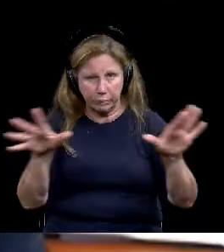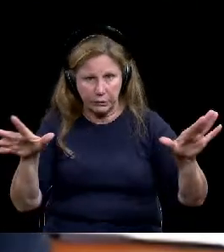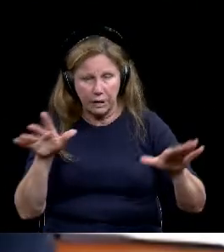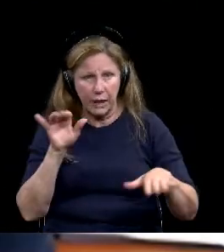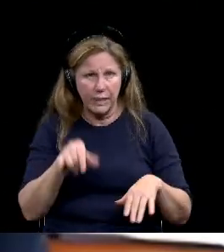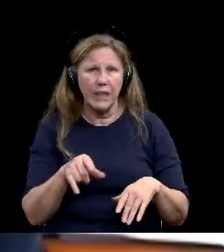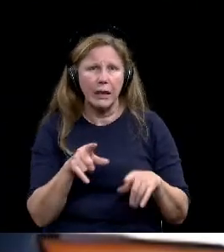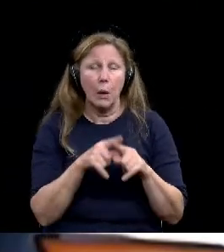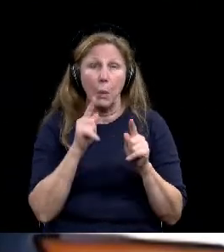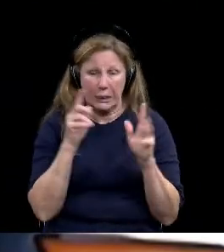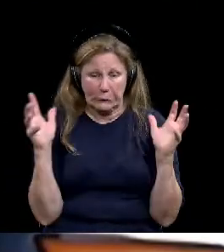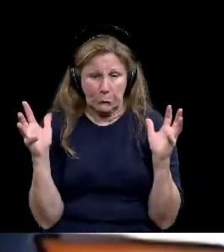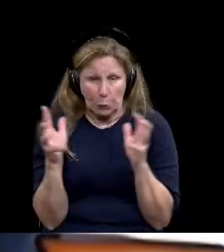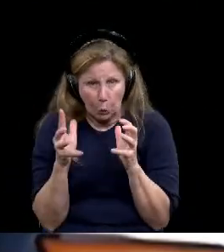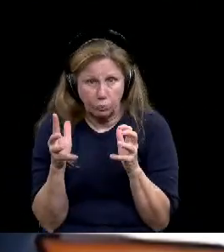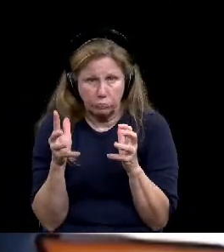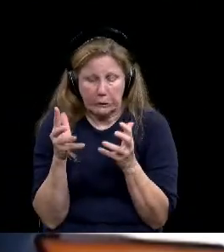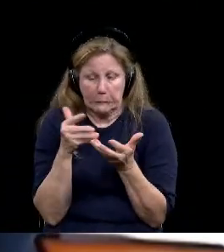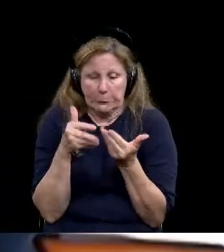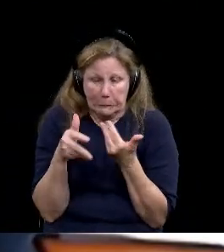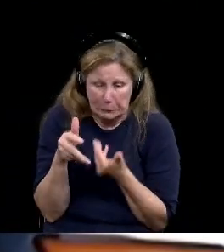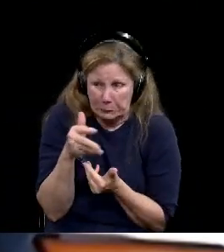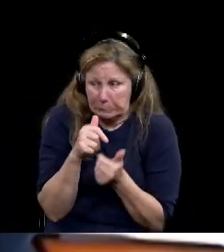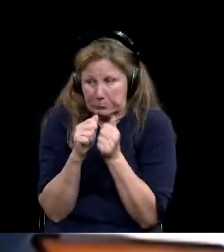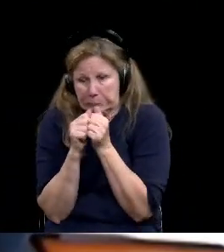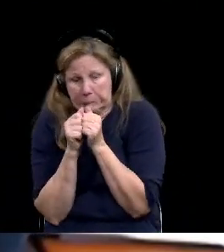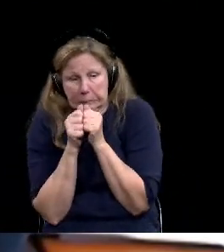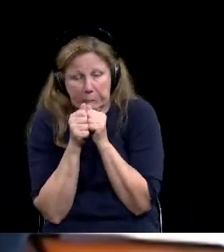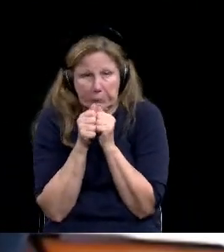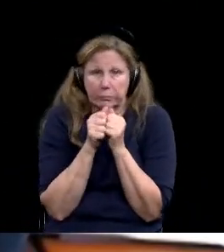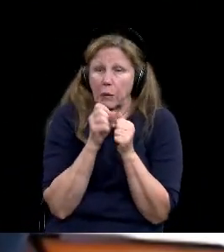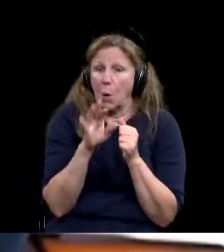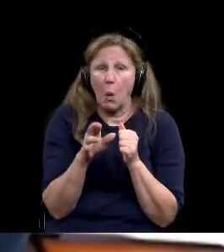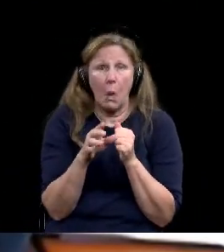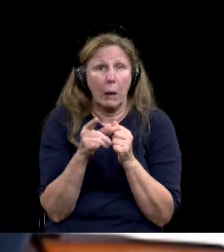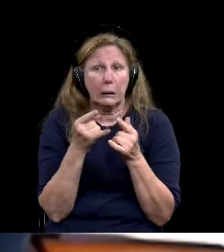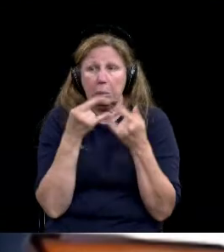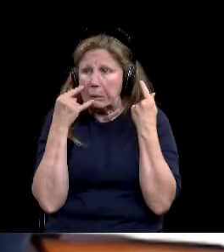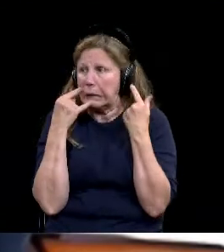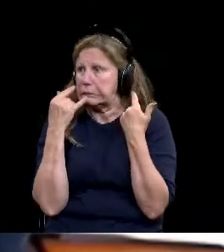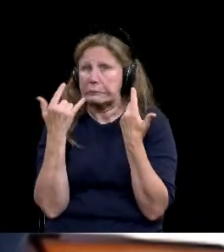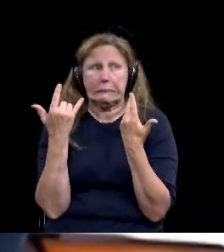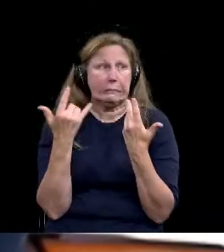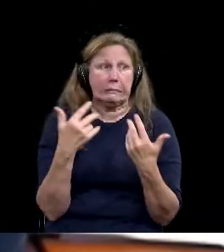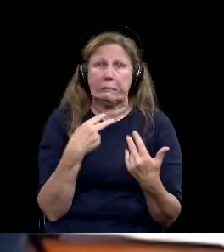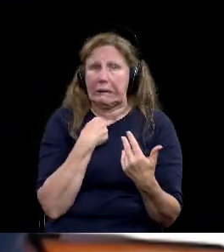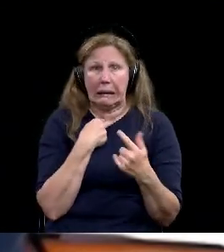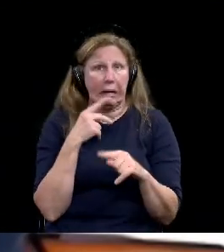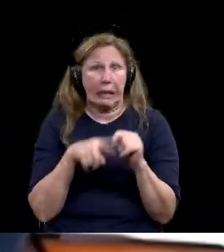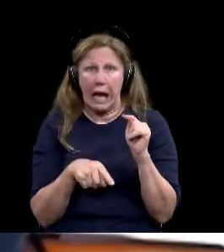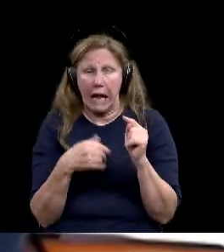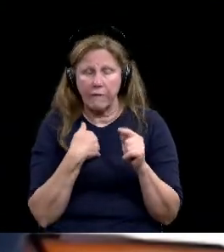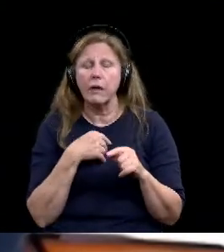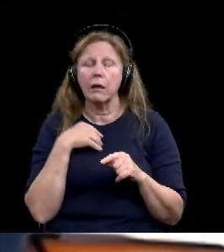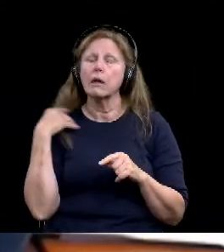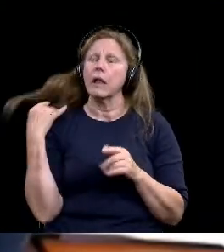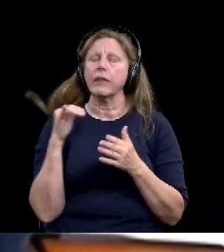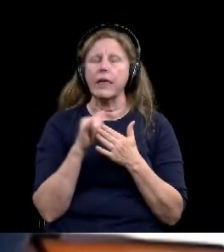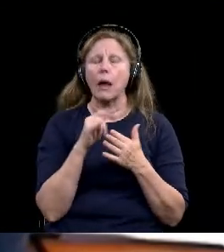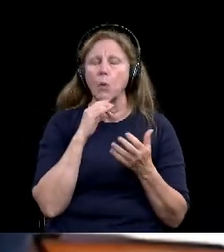So while they did update and they did provide some leeway to individuals who have been vaccinated for outdoor